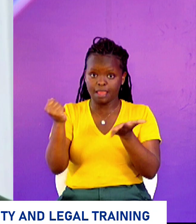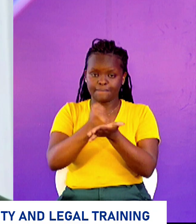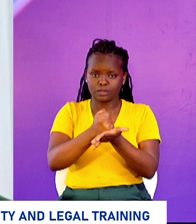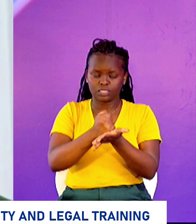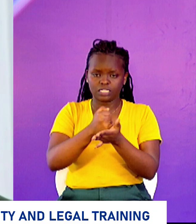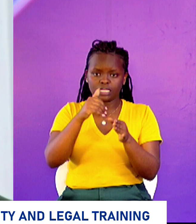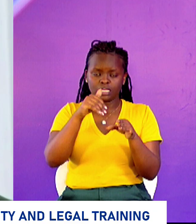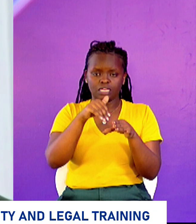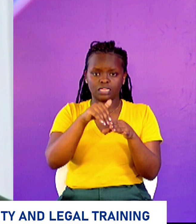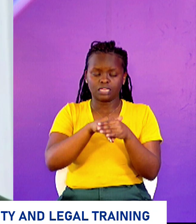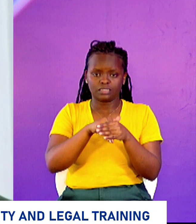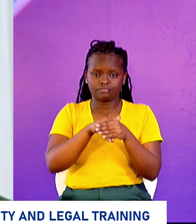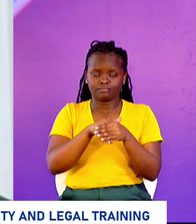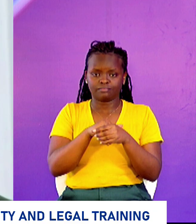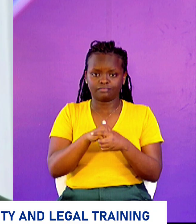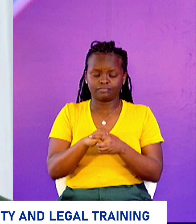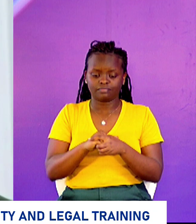20?